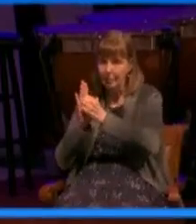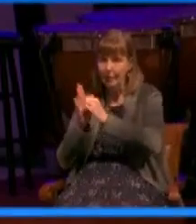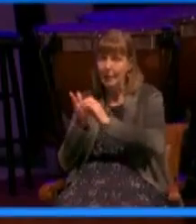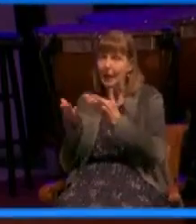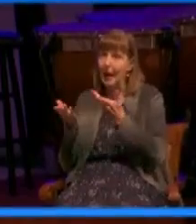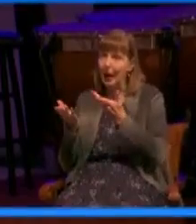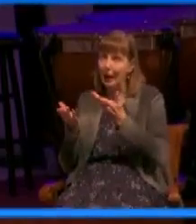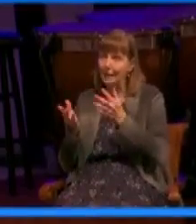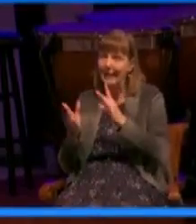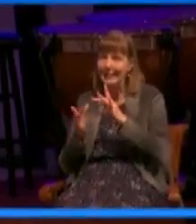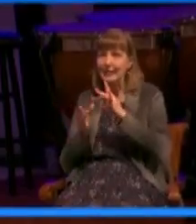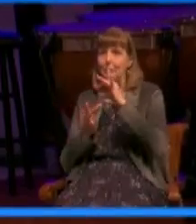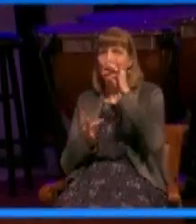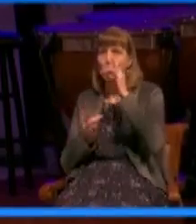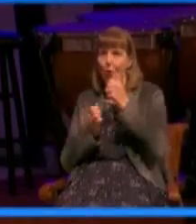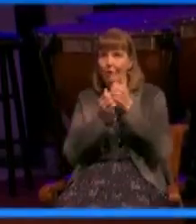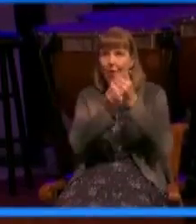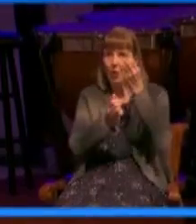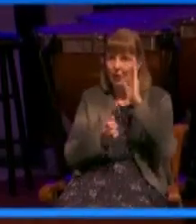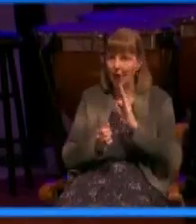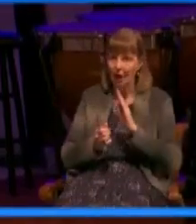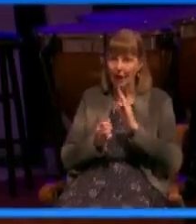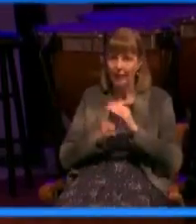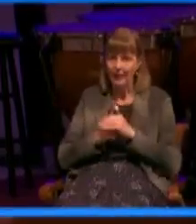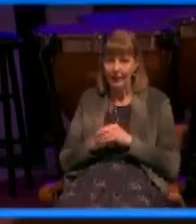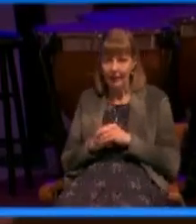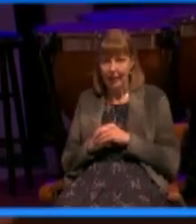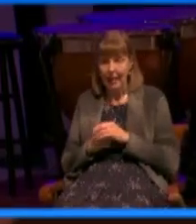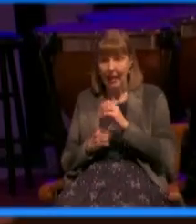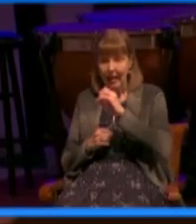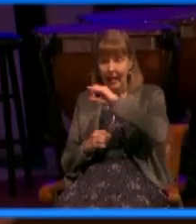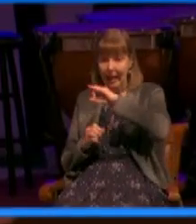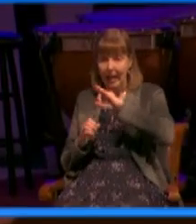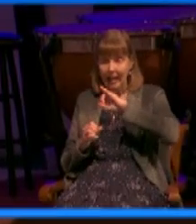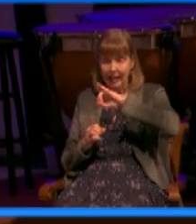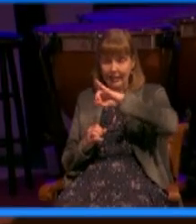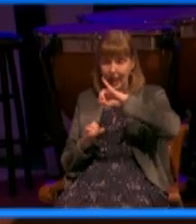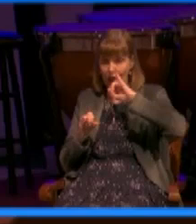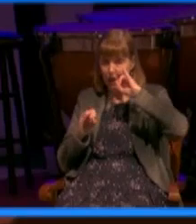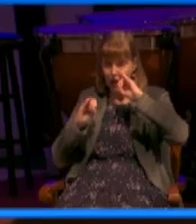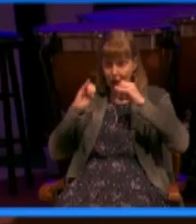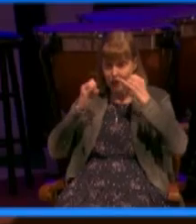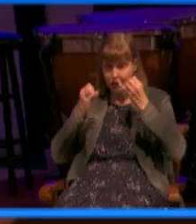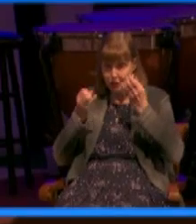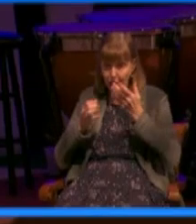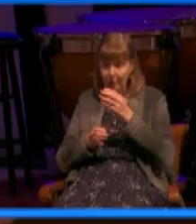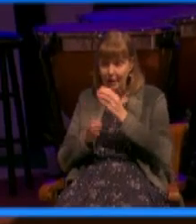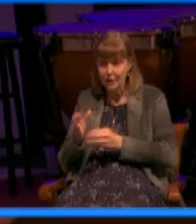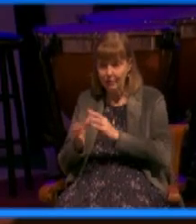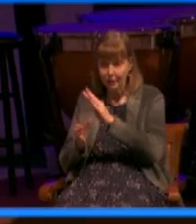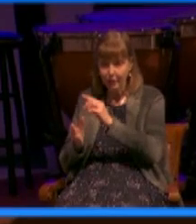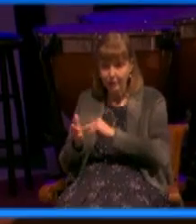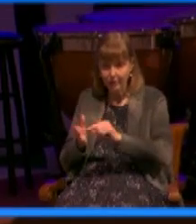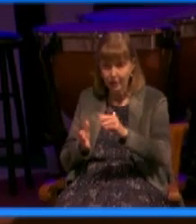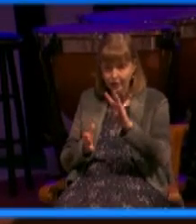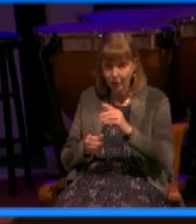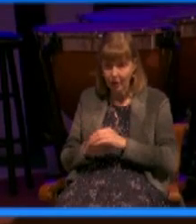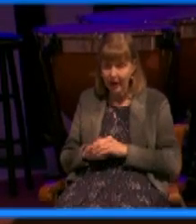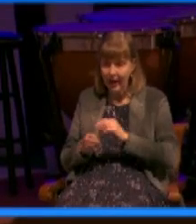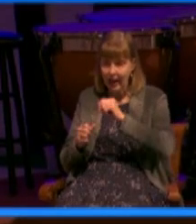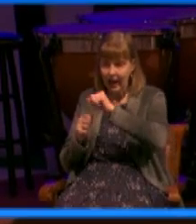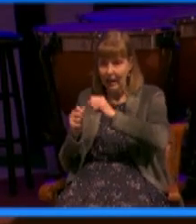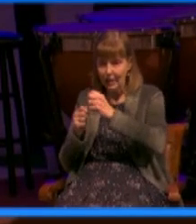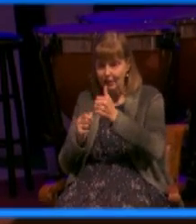Jeremiah 4:4 the warning of people's hearts. It says, circumcise yourselves to the Lord, remove the foreskin of your hearts, O men of Judah, you inhabitants of